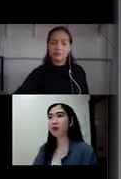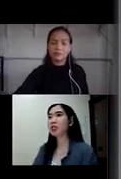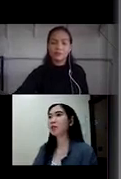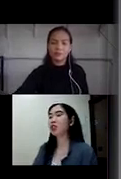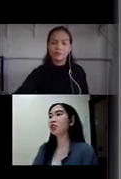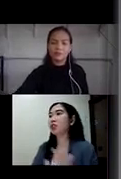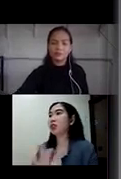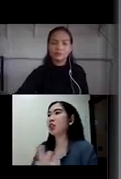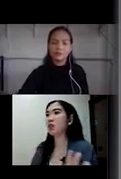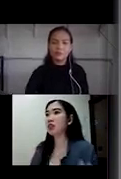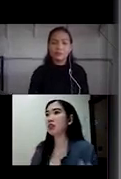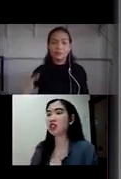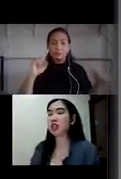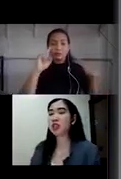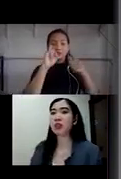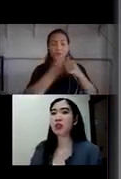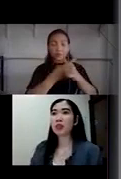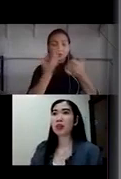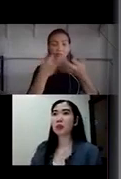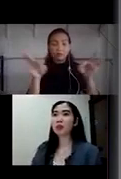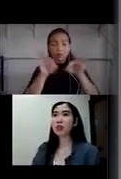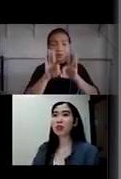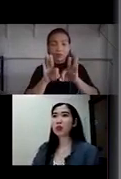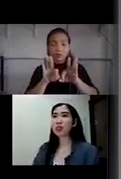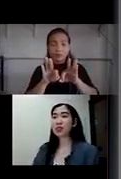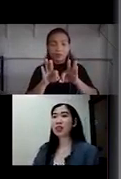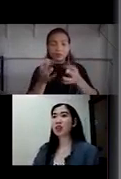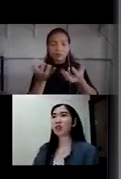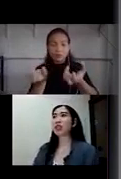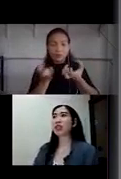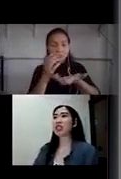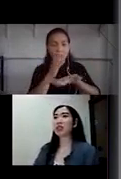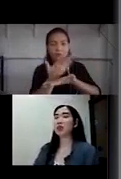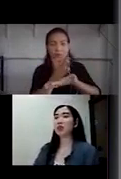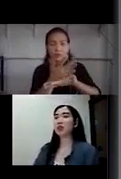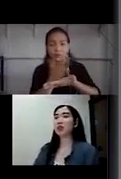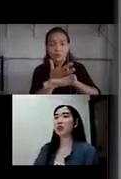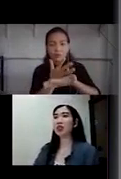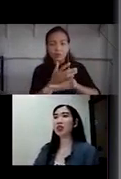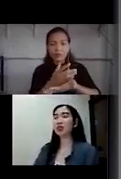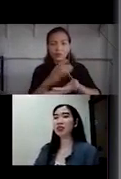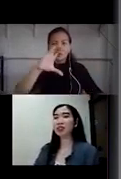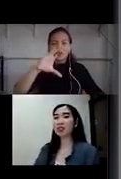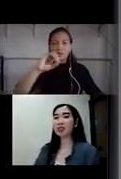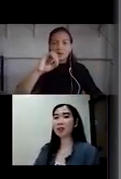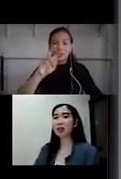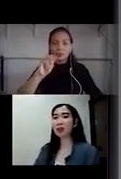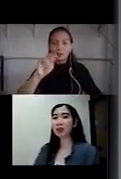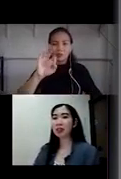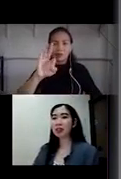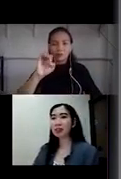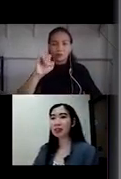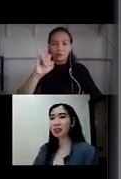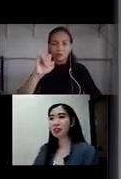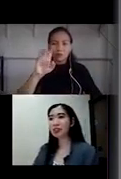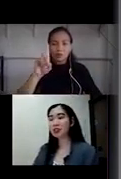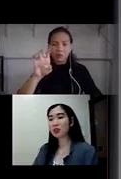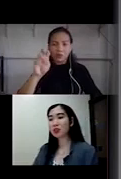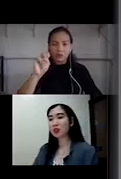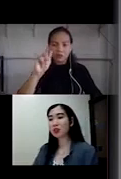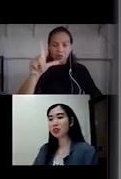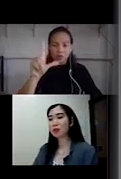the first feature that I want to share with you is the confidential mode. So, lagi ko tong sinasabi na this